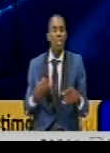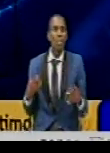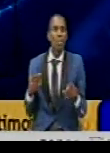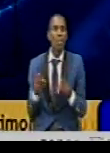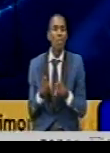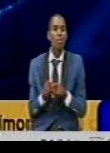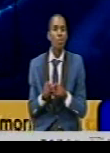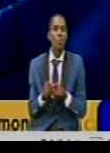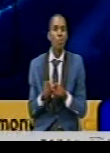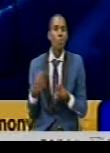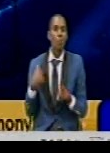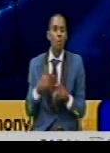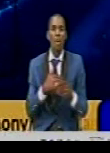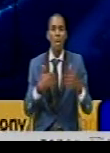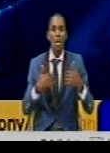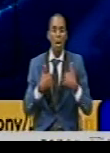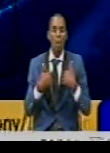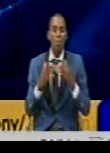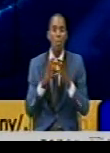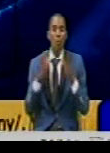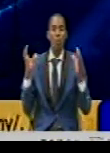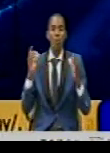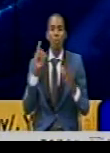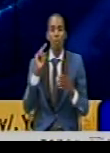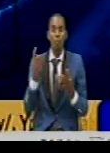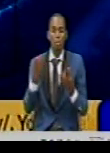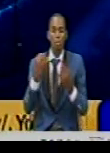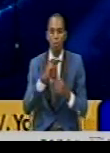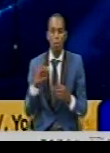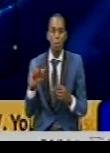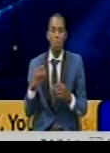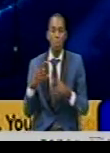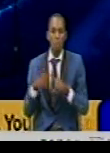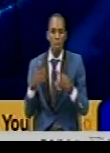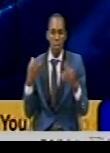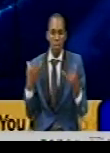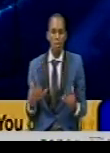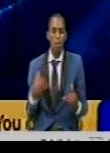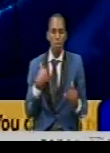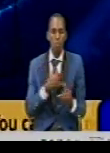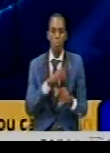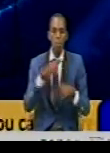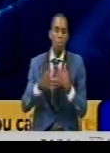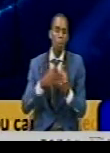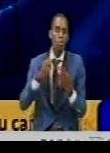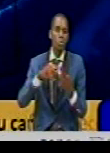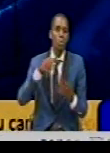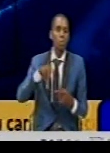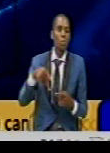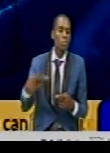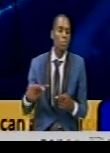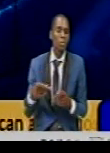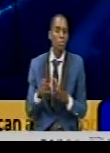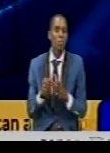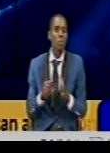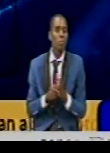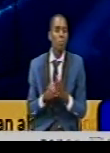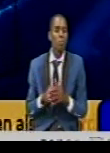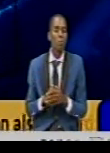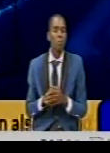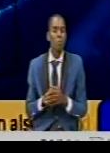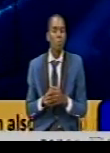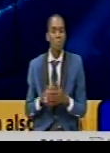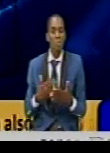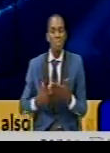is free. Praise the Lord. And while we still have more testimonies coming in from the social media, for